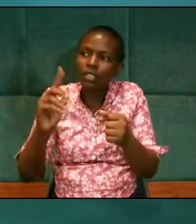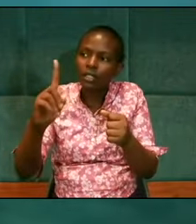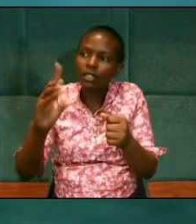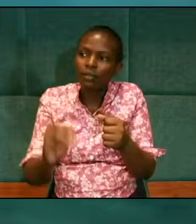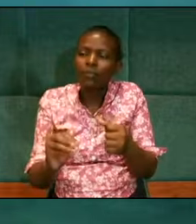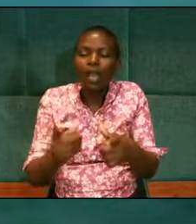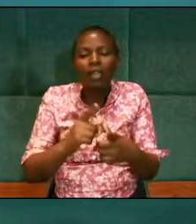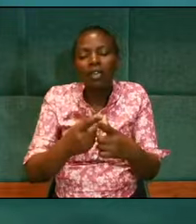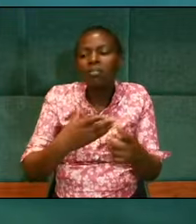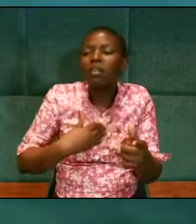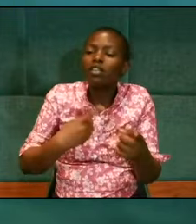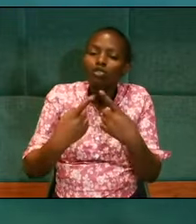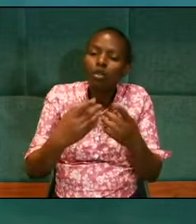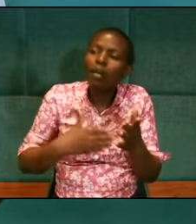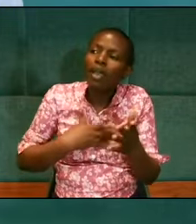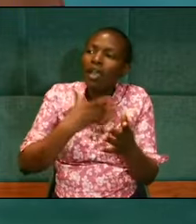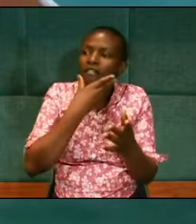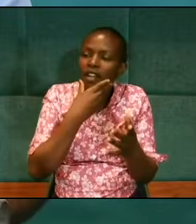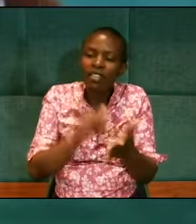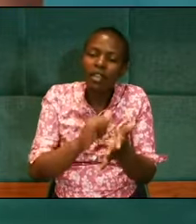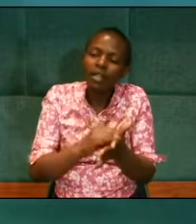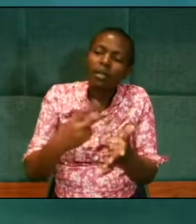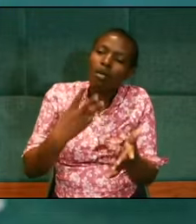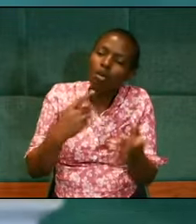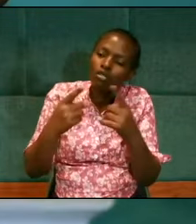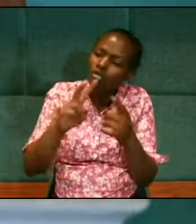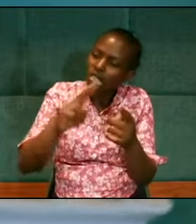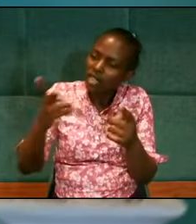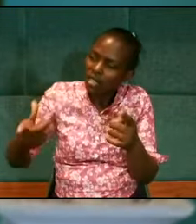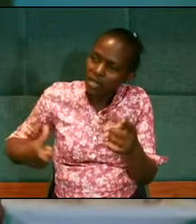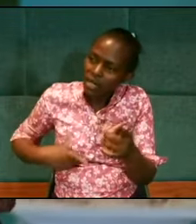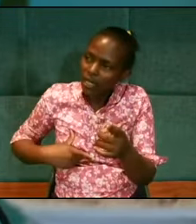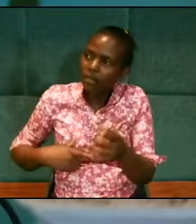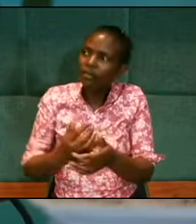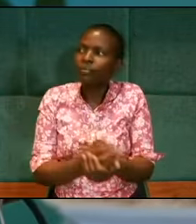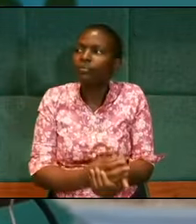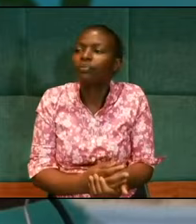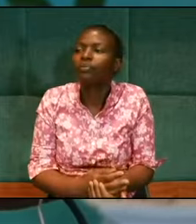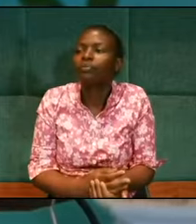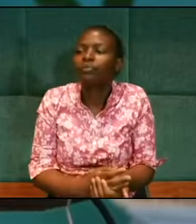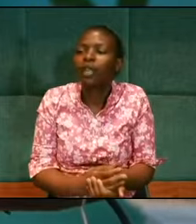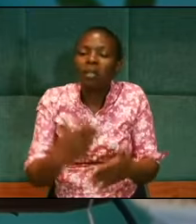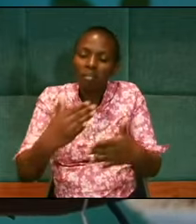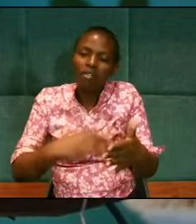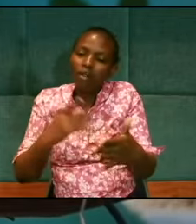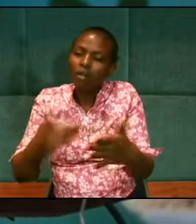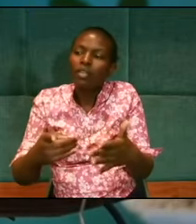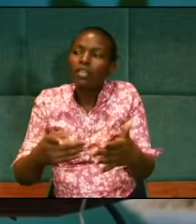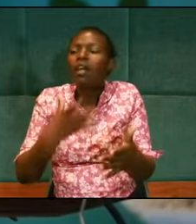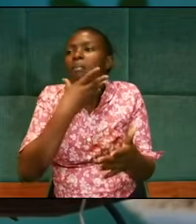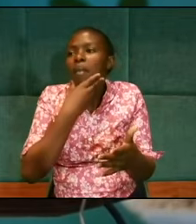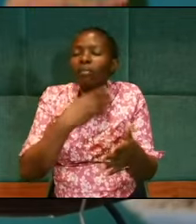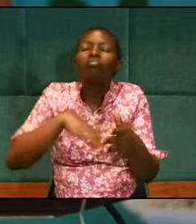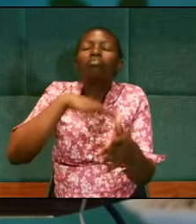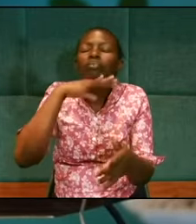let me see her picture. My father asked me questions upon questions about Samuel. And before he died, he